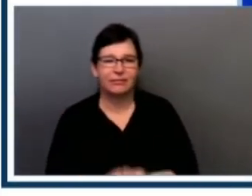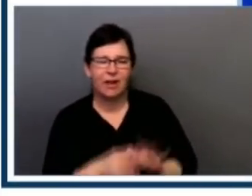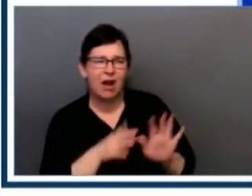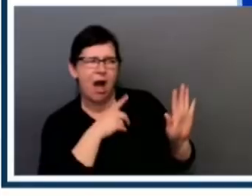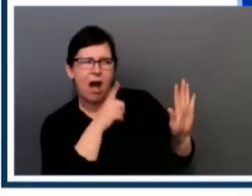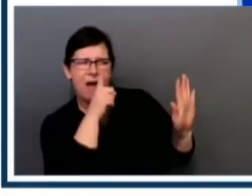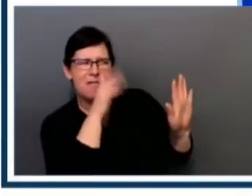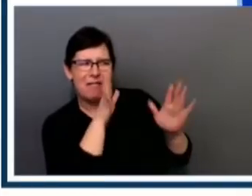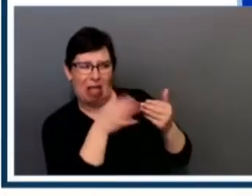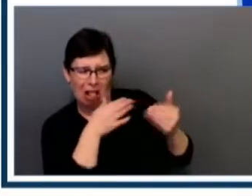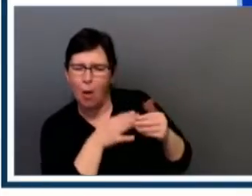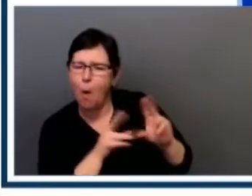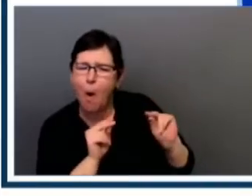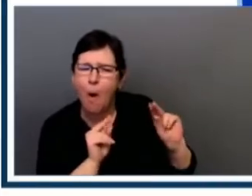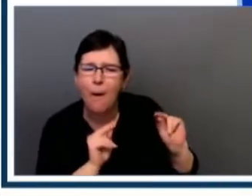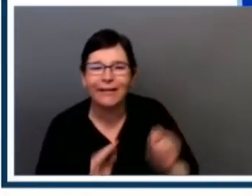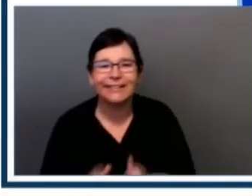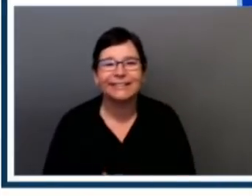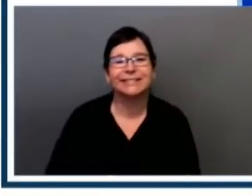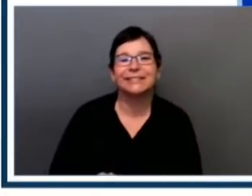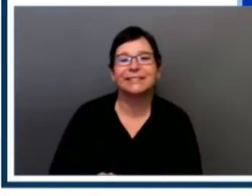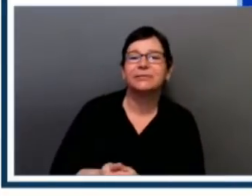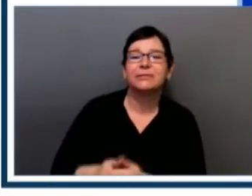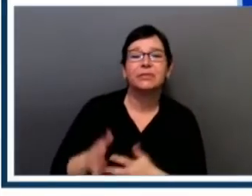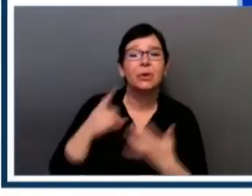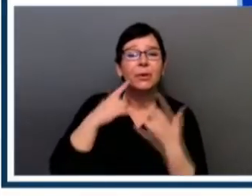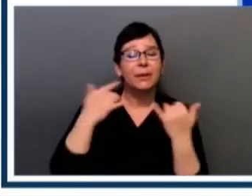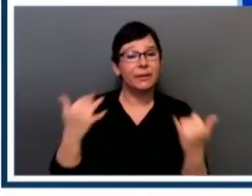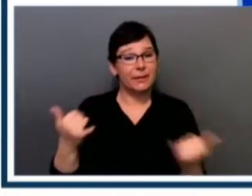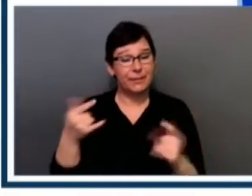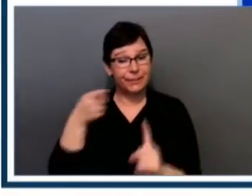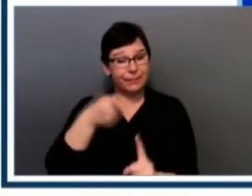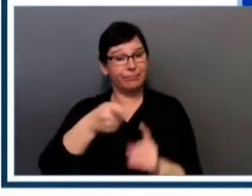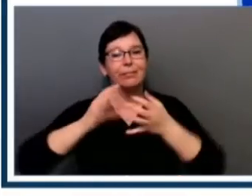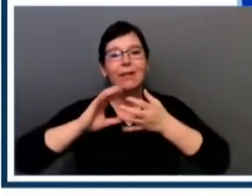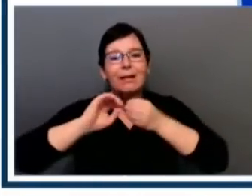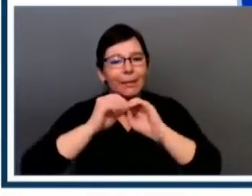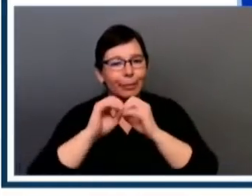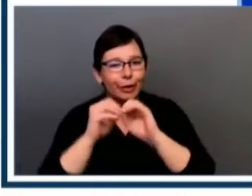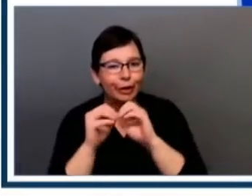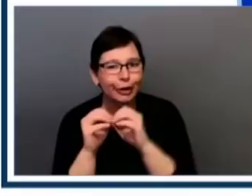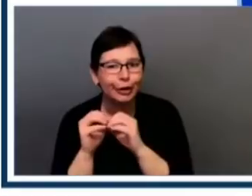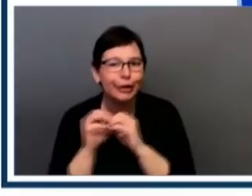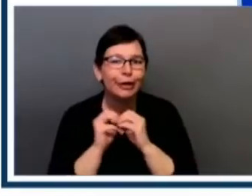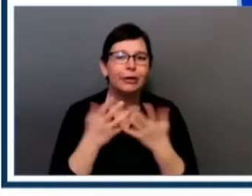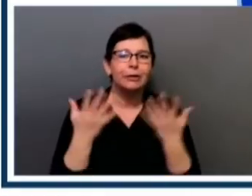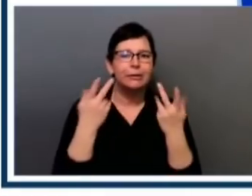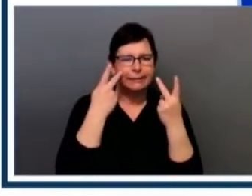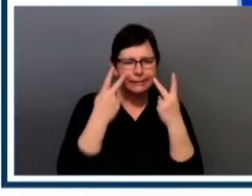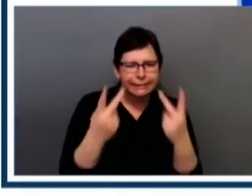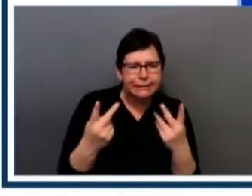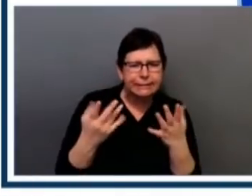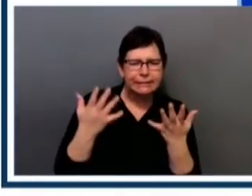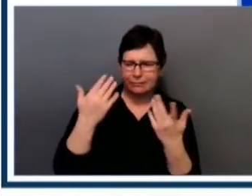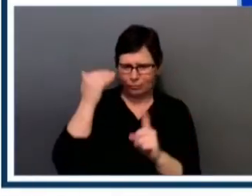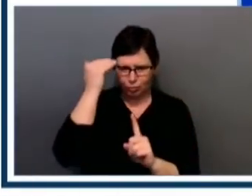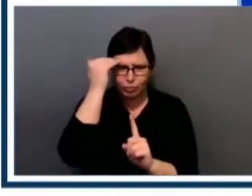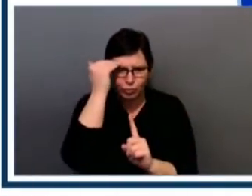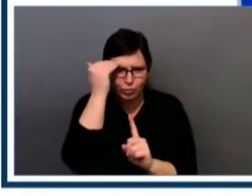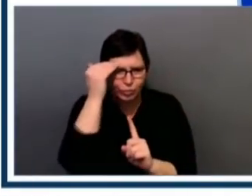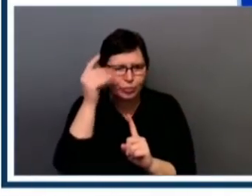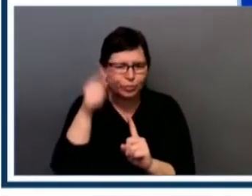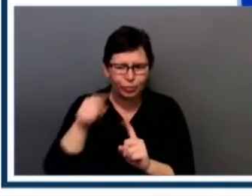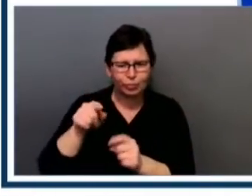my remarks. But today is different, and that's because we know that COVID-0 it's not a